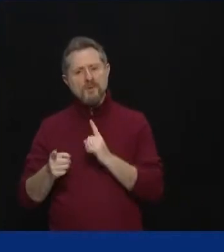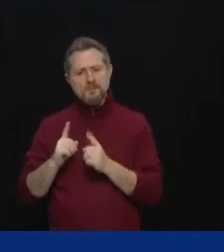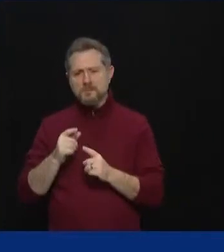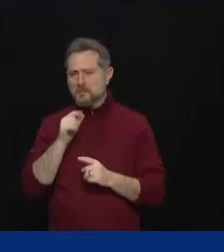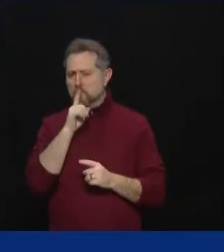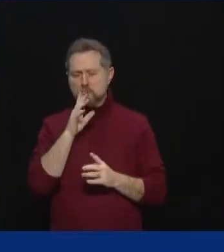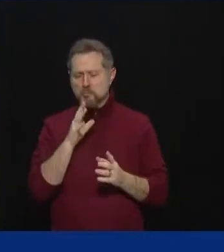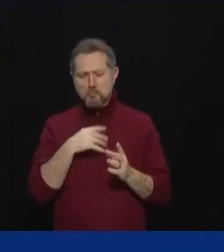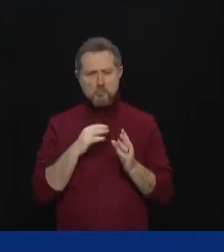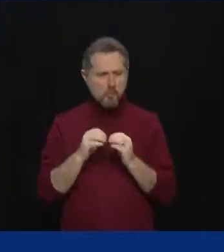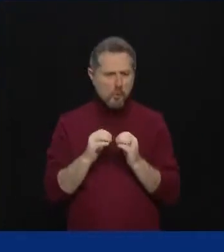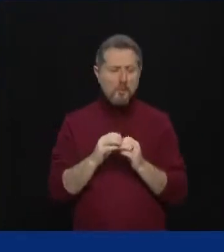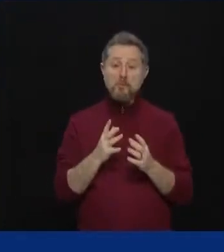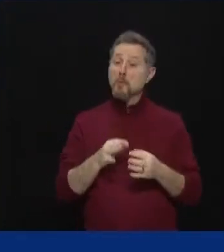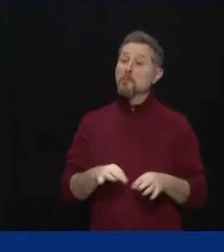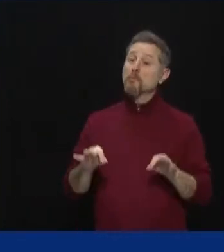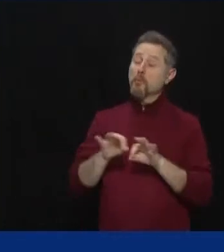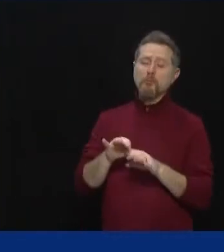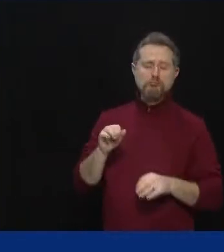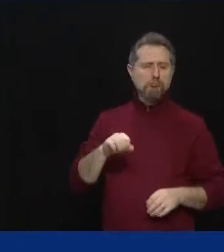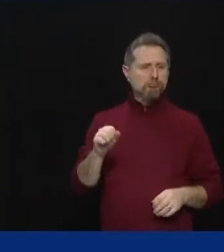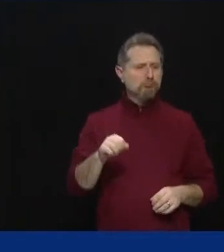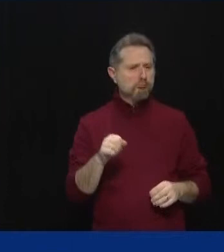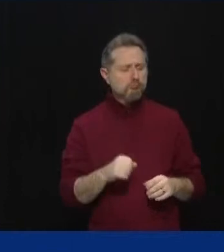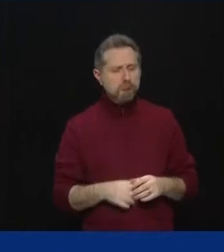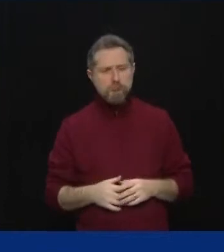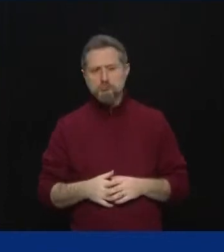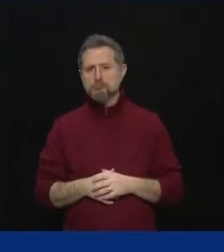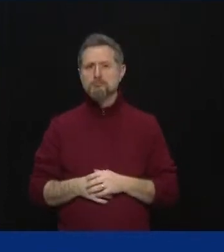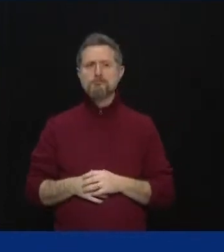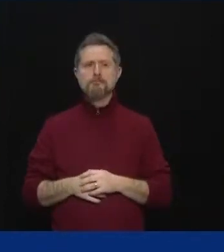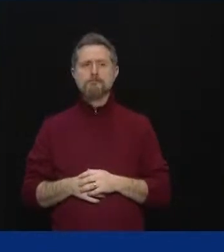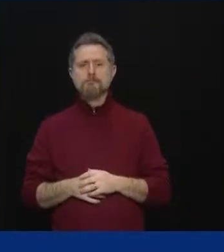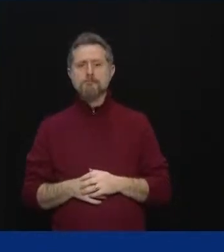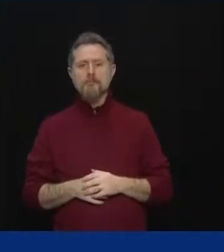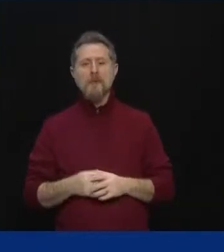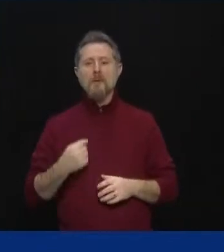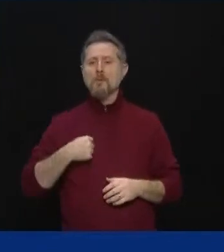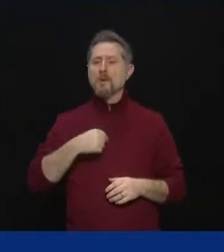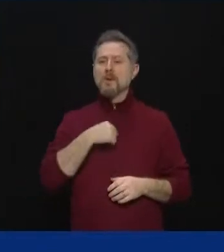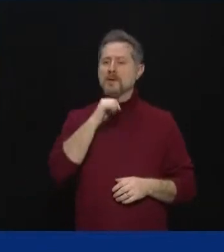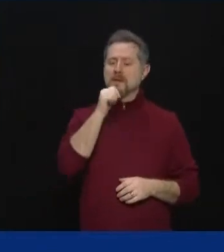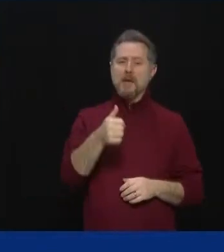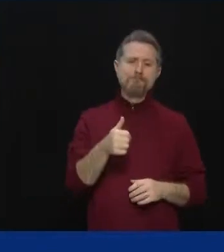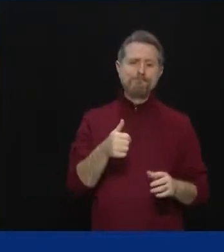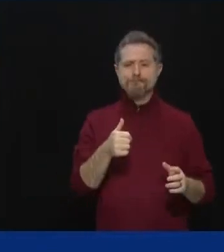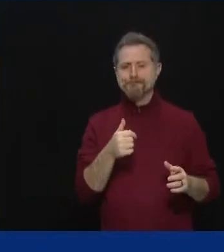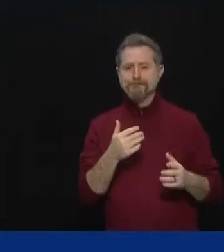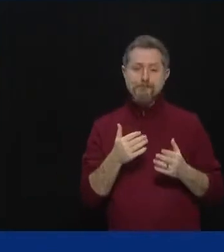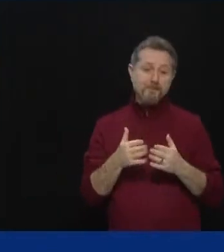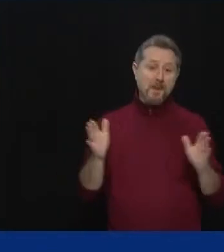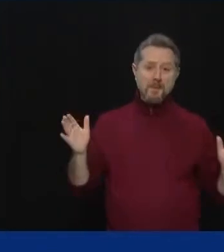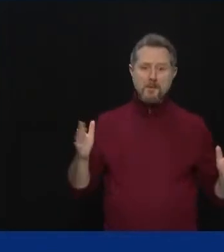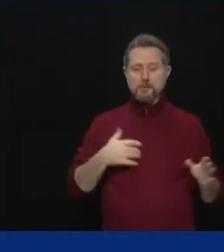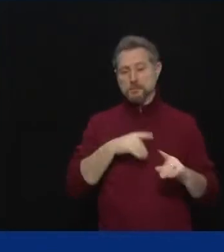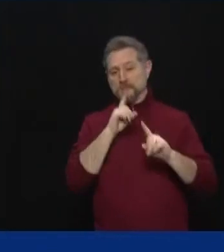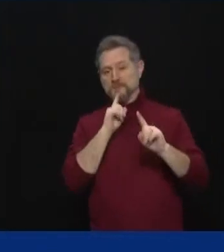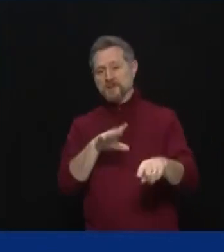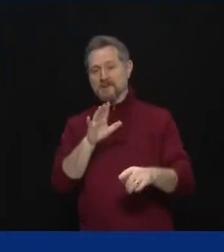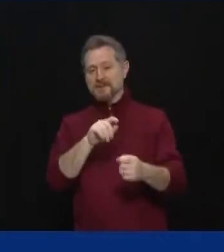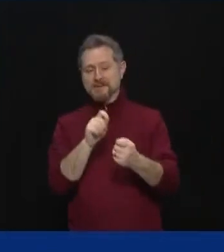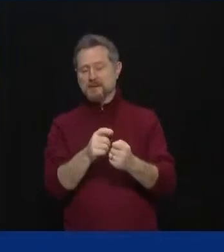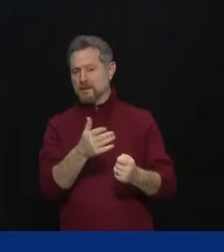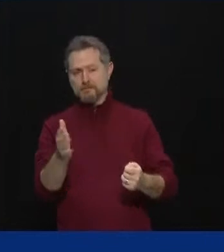was an important one. And with respect to not publicly calling out for certain things, I think people understand that the position